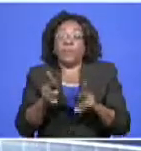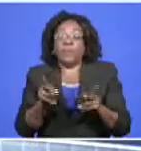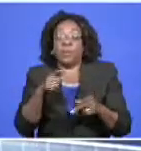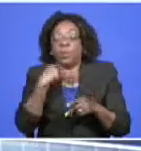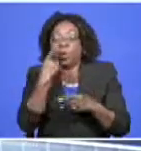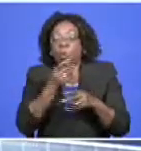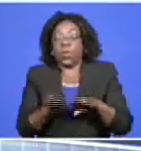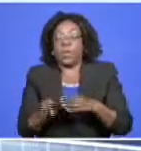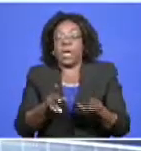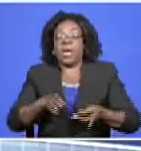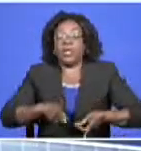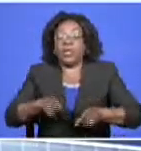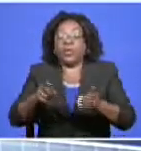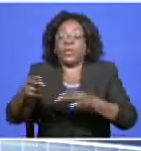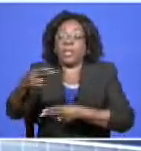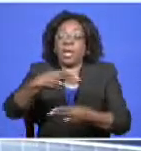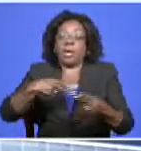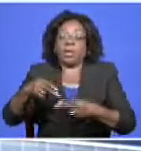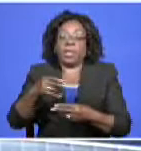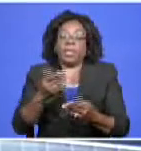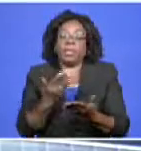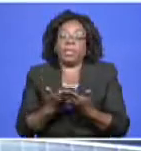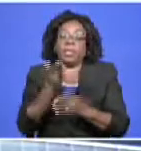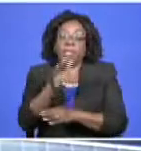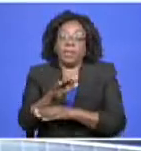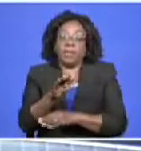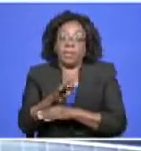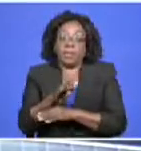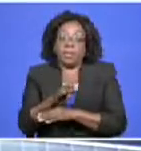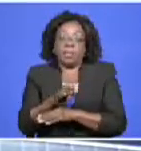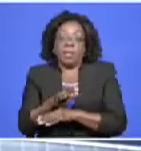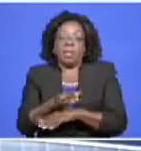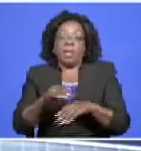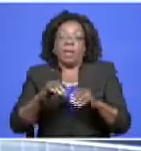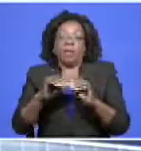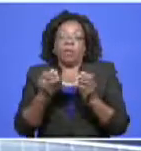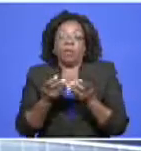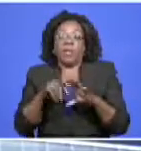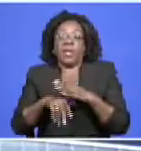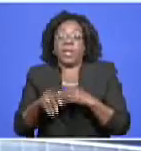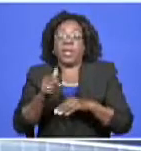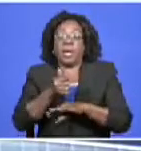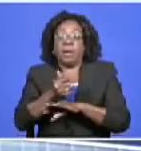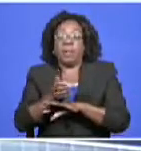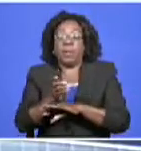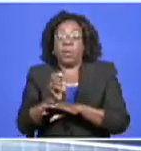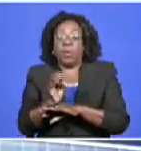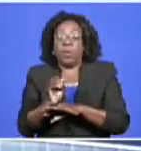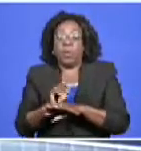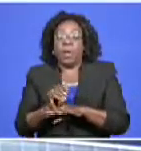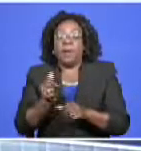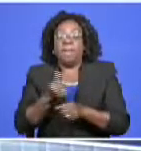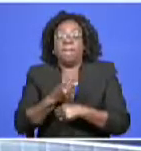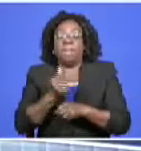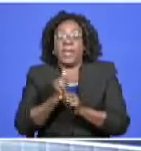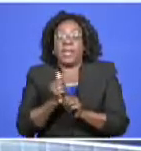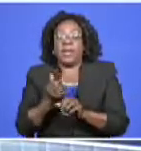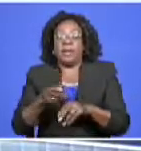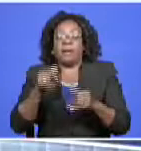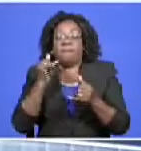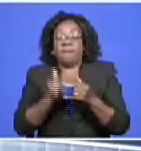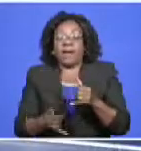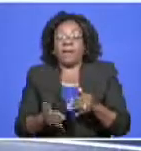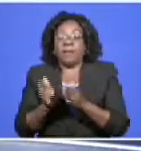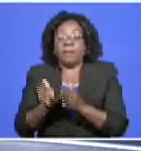Bahamas Tonight. Topping news, a team is scheduled on the island of Abaco tomorrow to begin finalizing arrangements for scores of